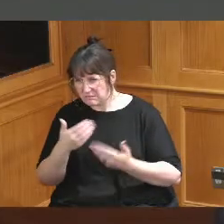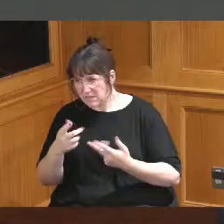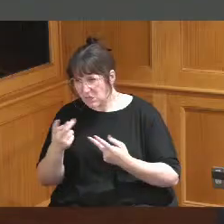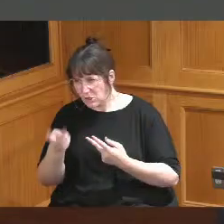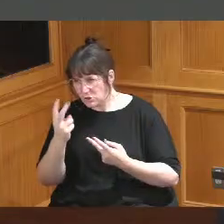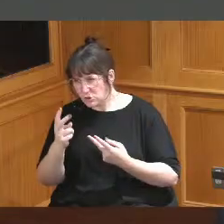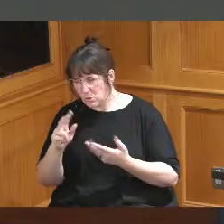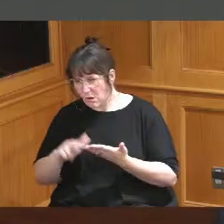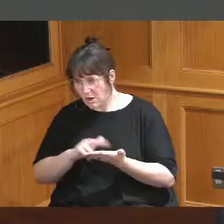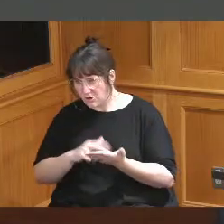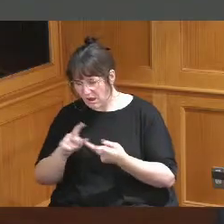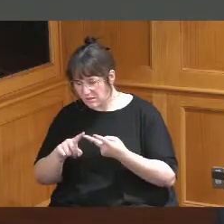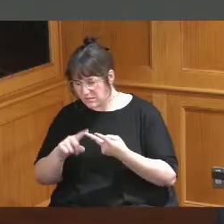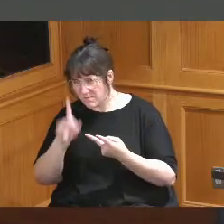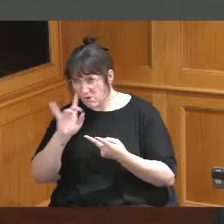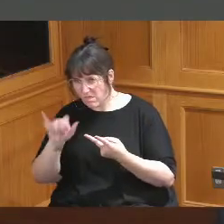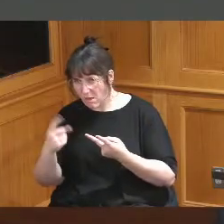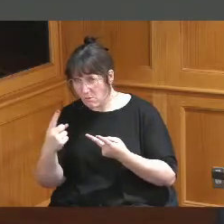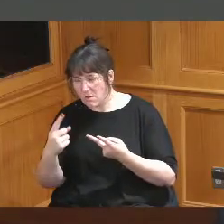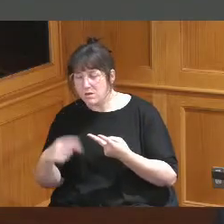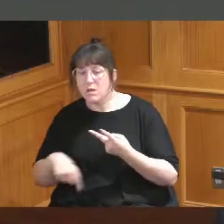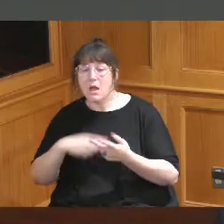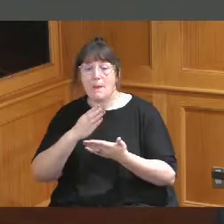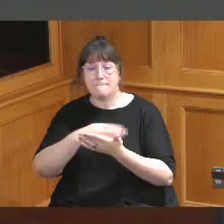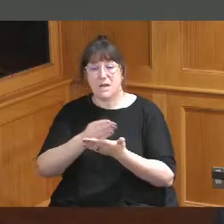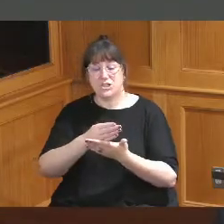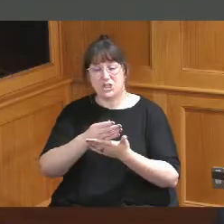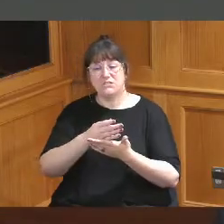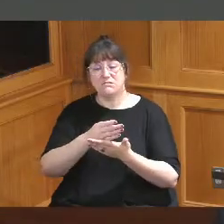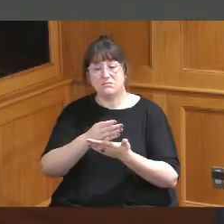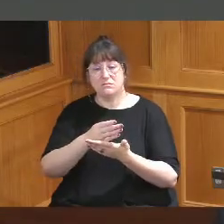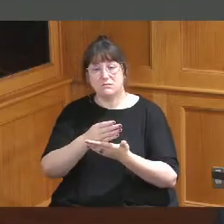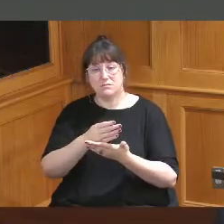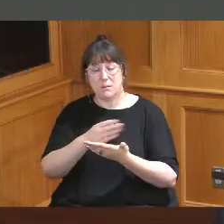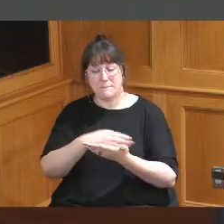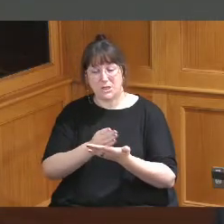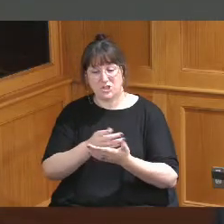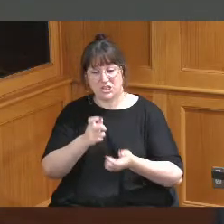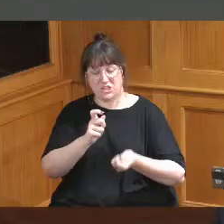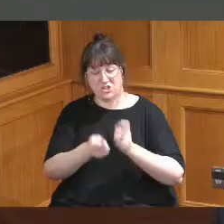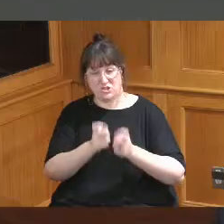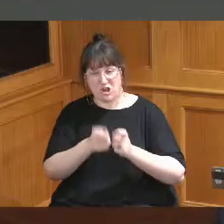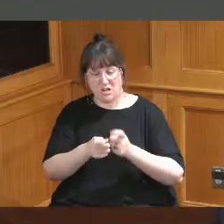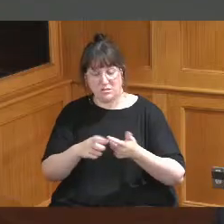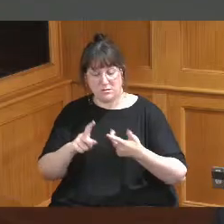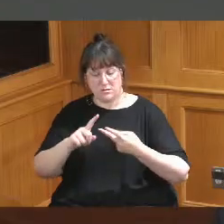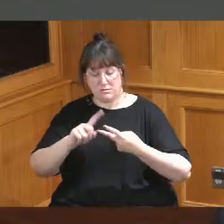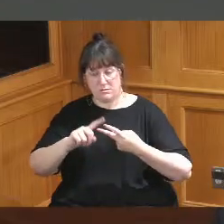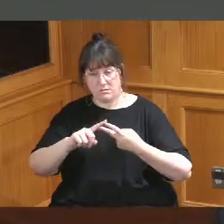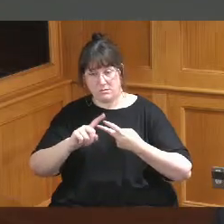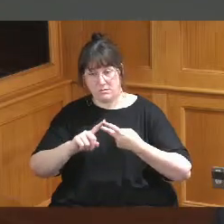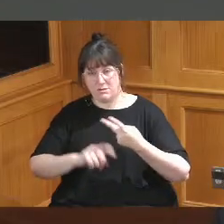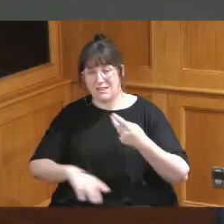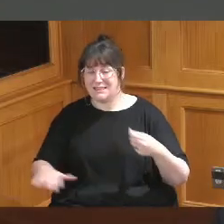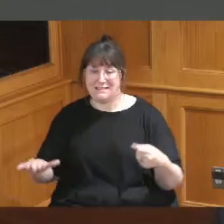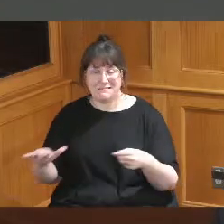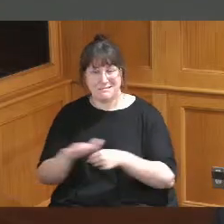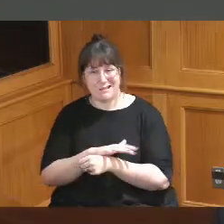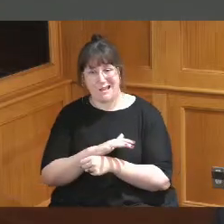trade contracts. We also have a budget adjustment. What this does, this is by-leave item number 1, the entirety